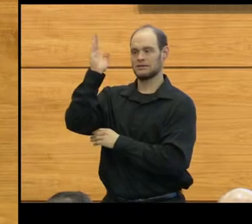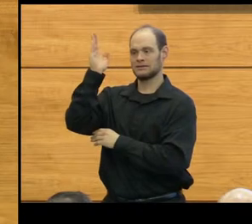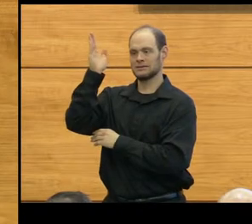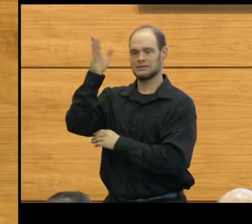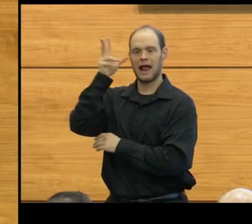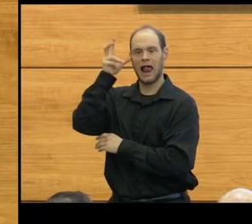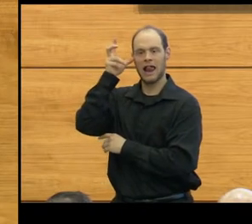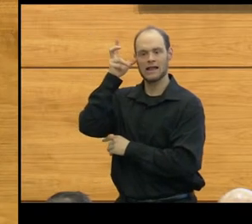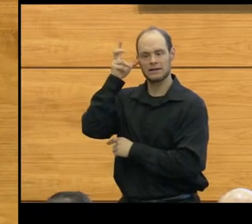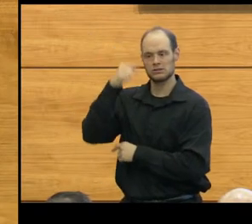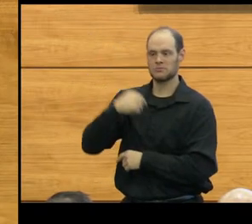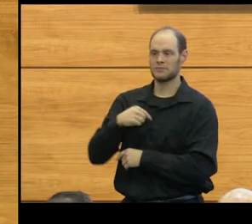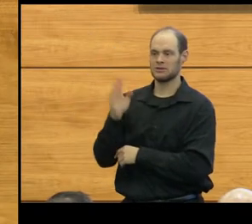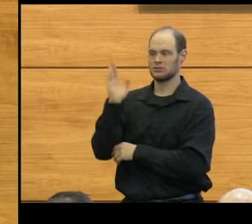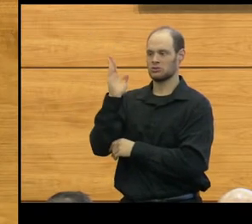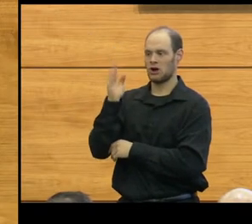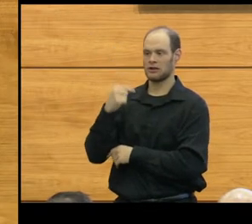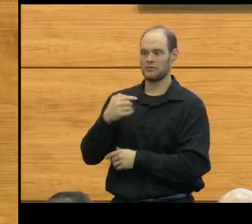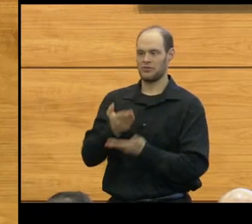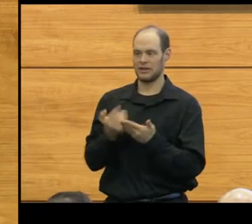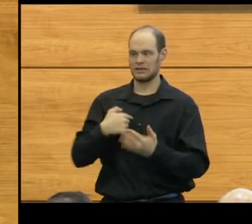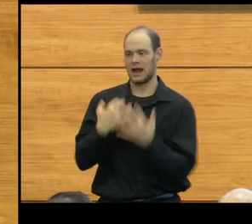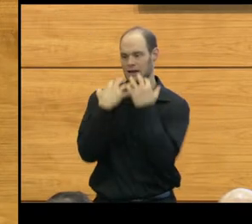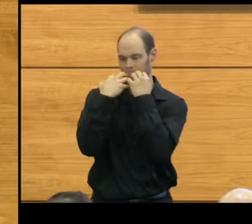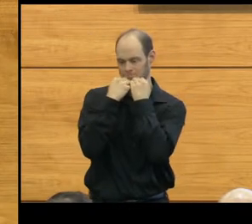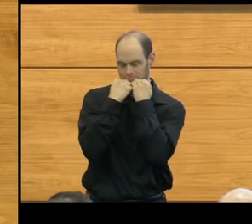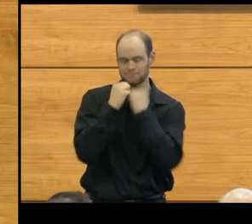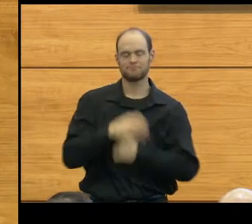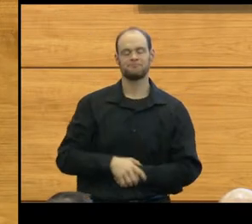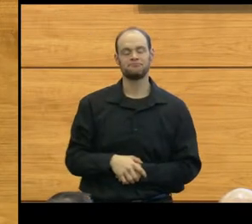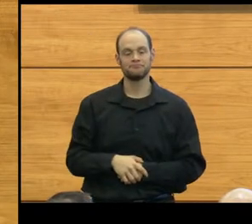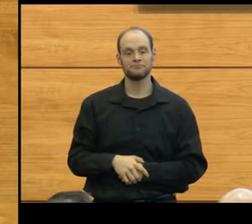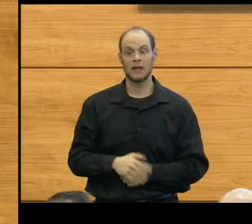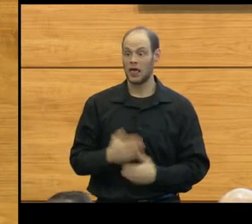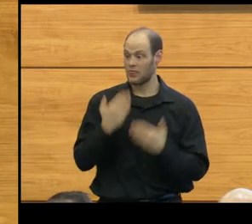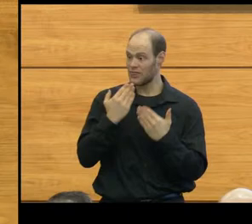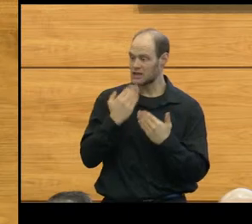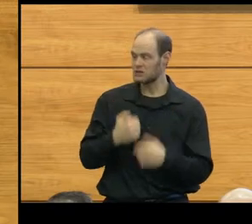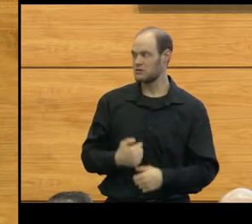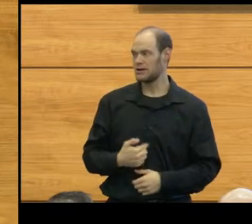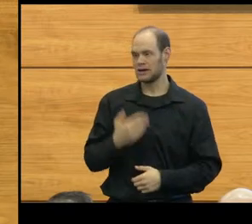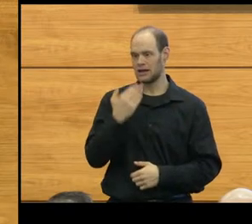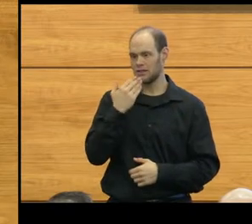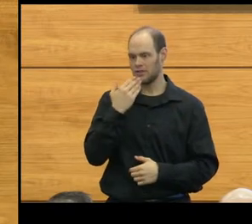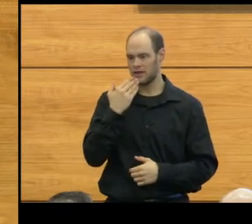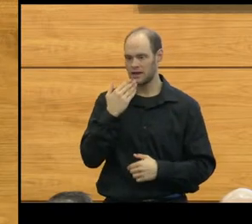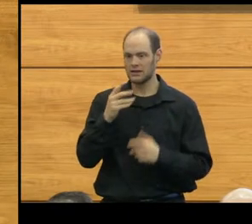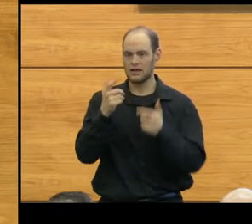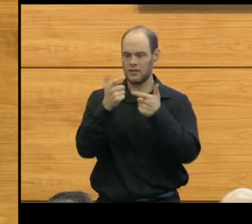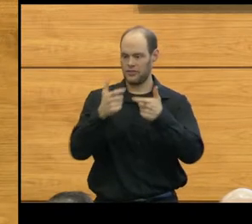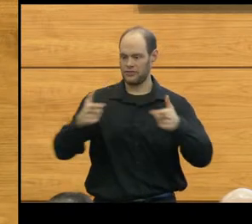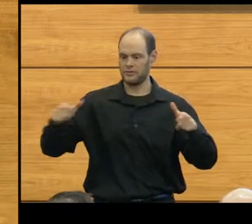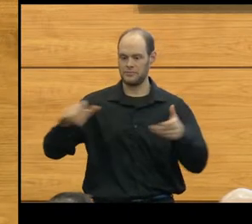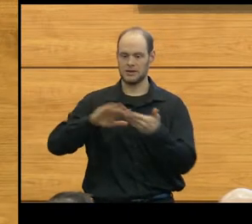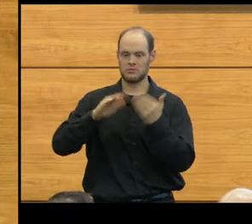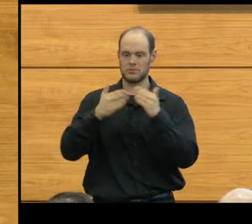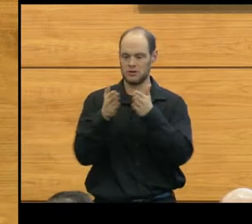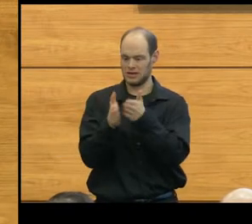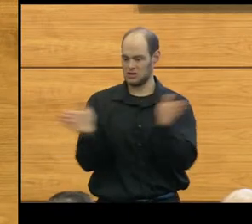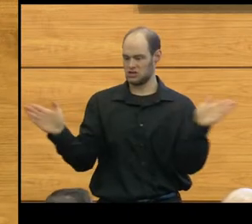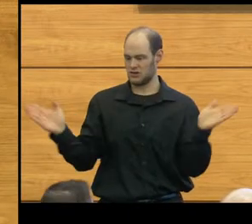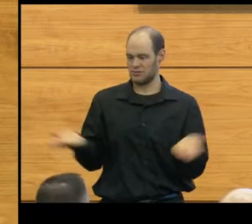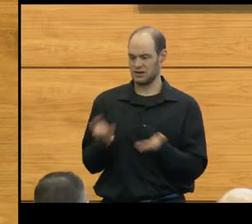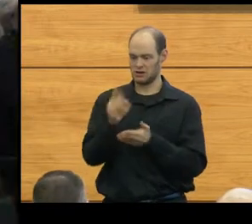about some of the things that are near and dear to my heart. So thank you, and I thank the larger university community for this honor.